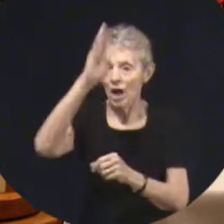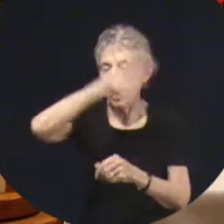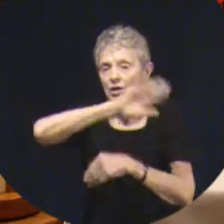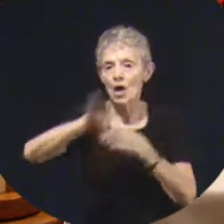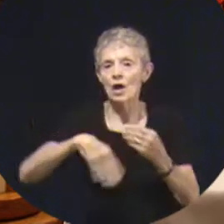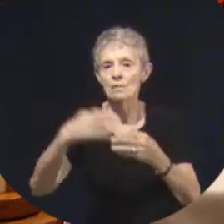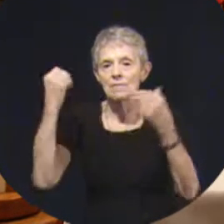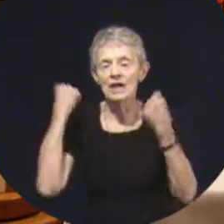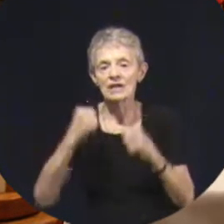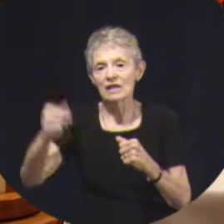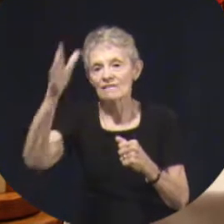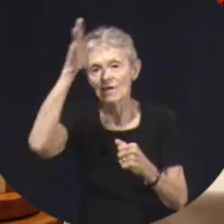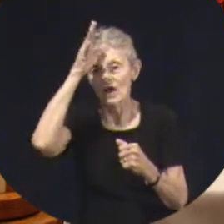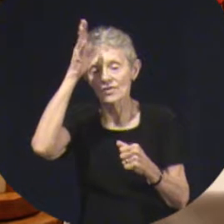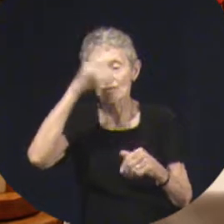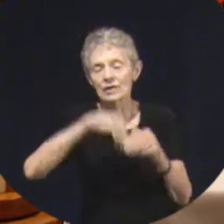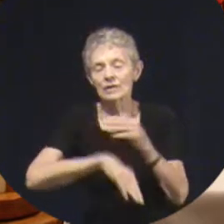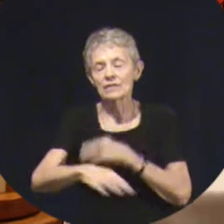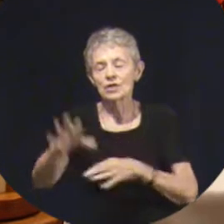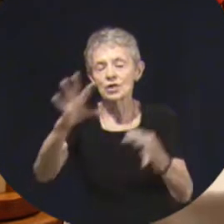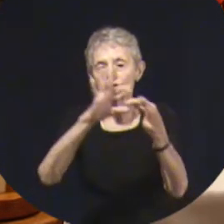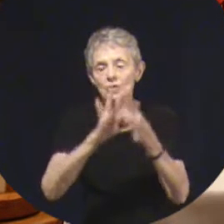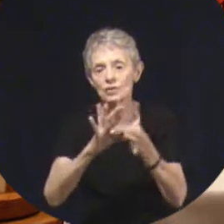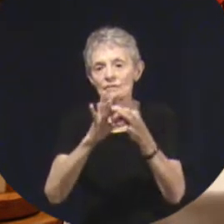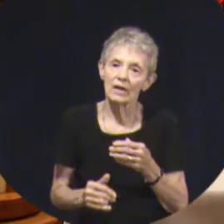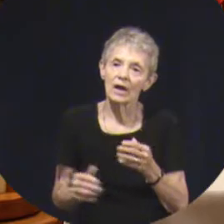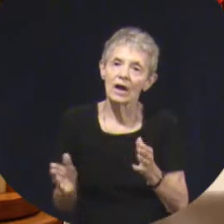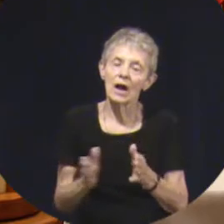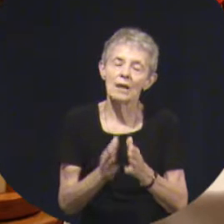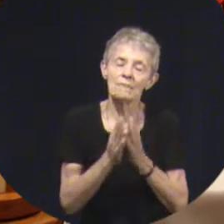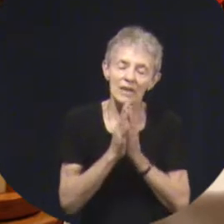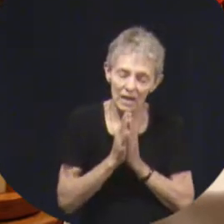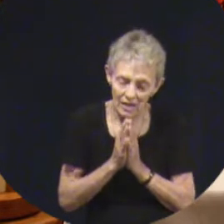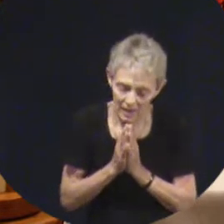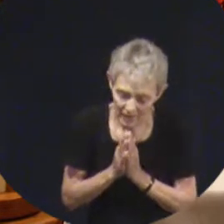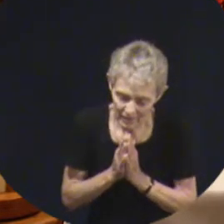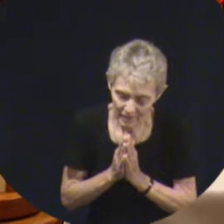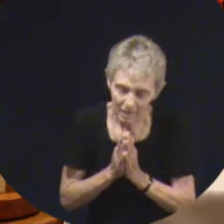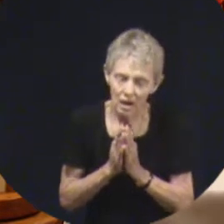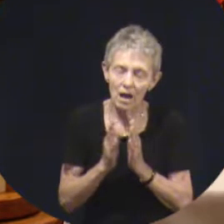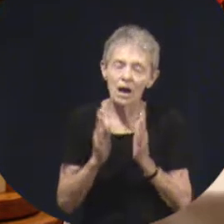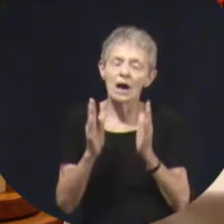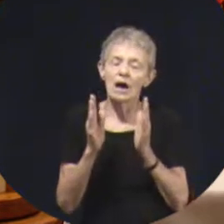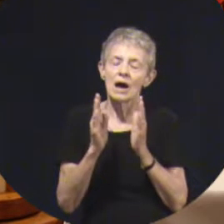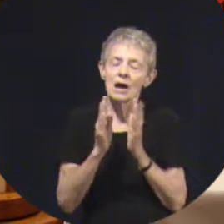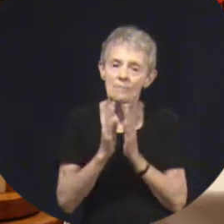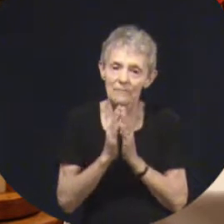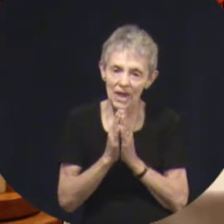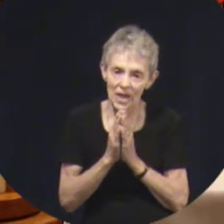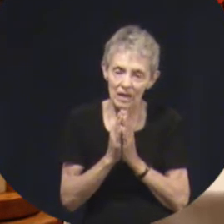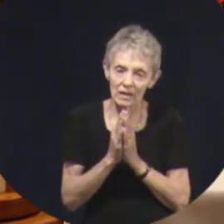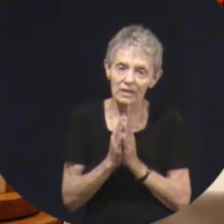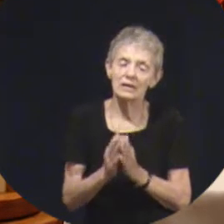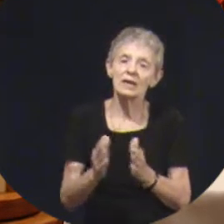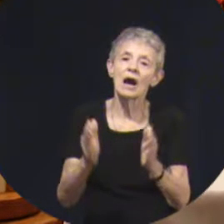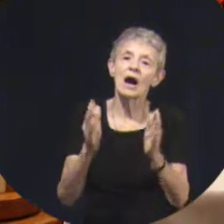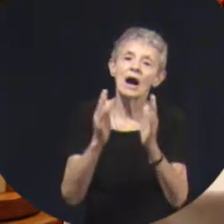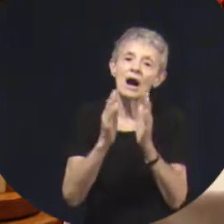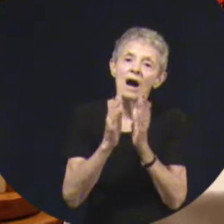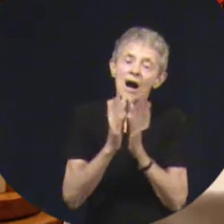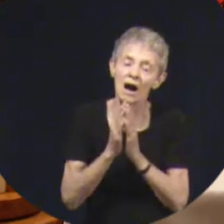throughout the world toward departed brothers and sisters and all who are pleasing to you at their passing from this life. Give kind admittance to your